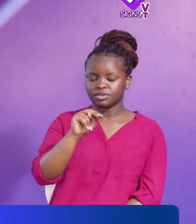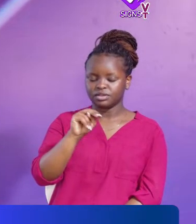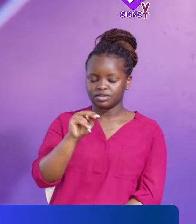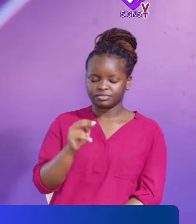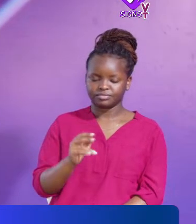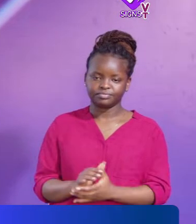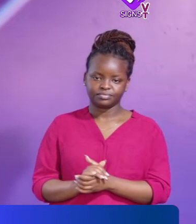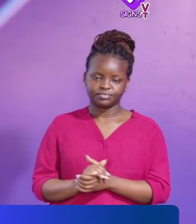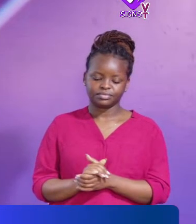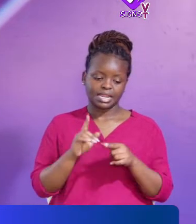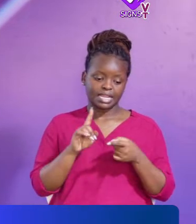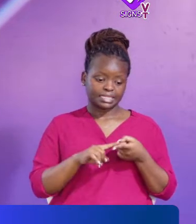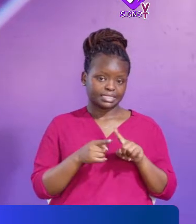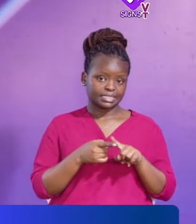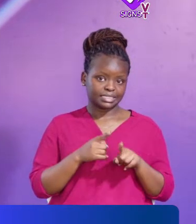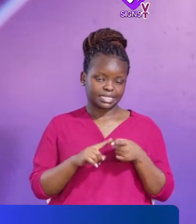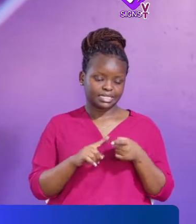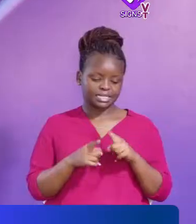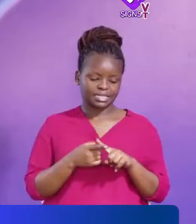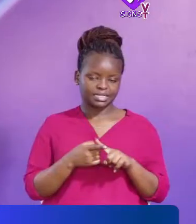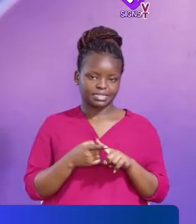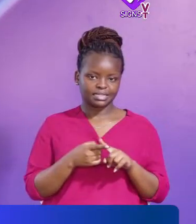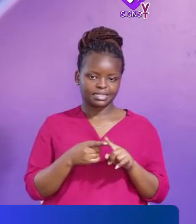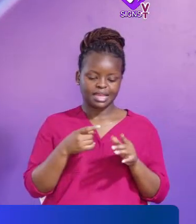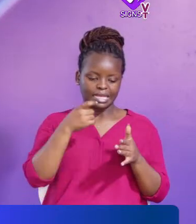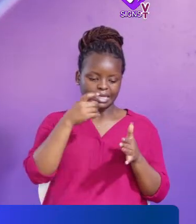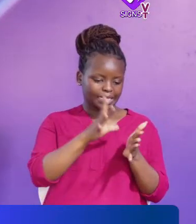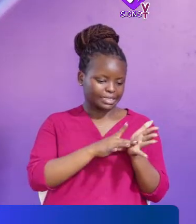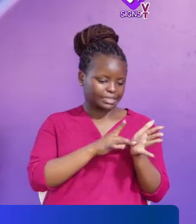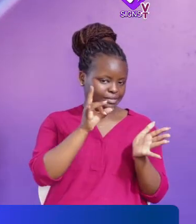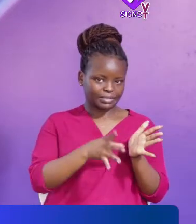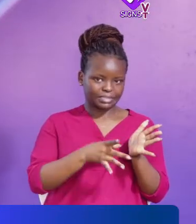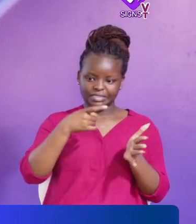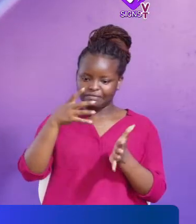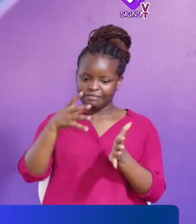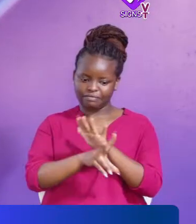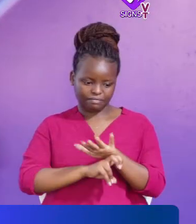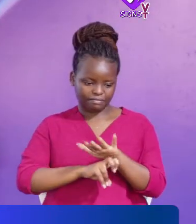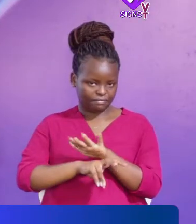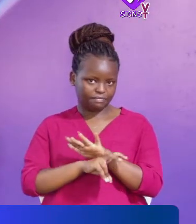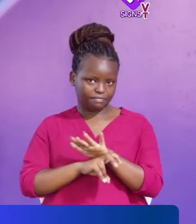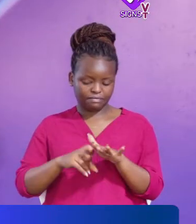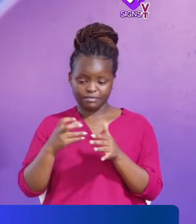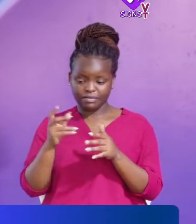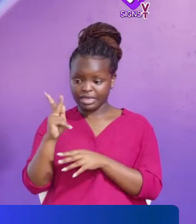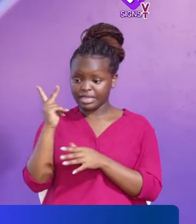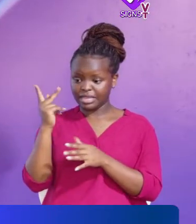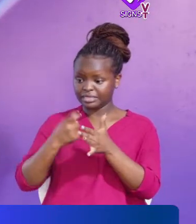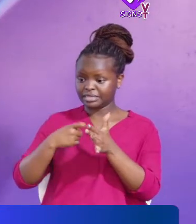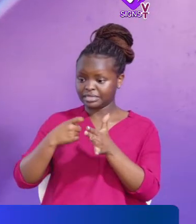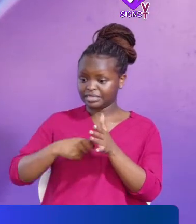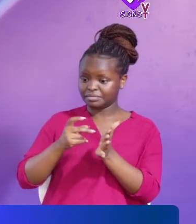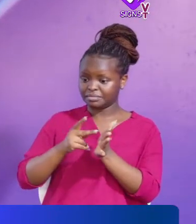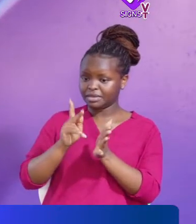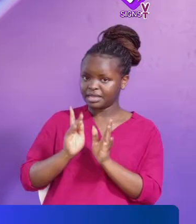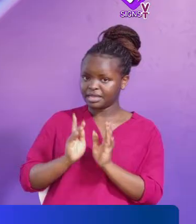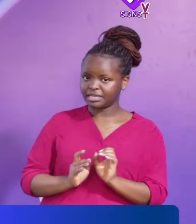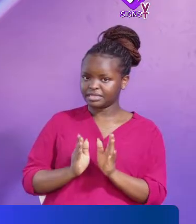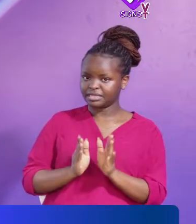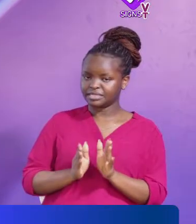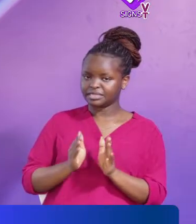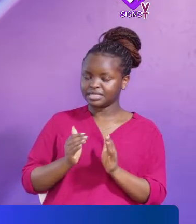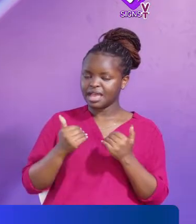The Standard this morning: costly swindle, and Kenyan taxpayers now face the risk of a 10